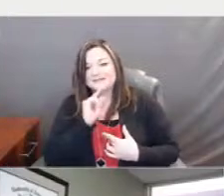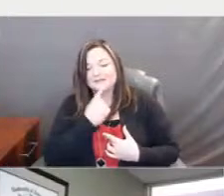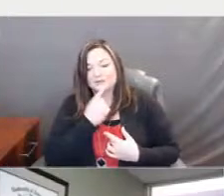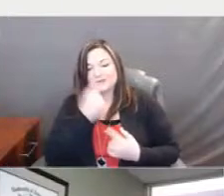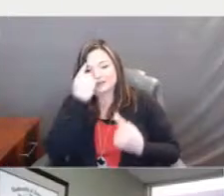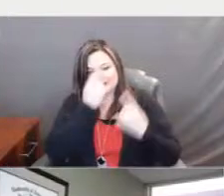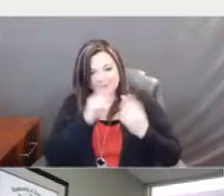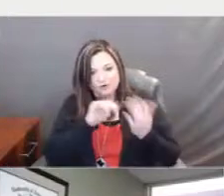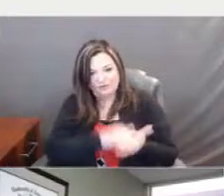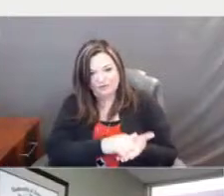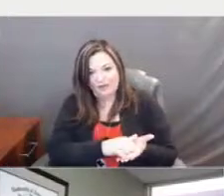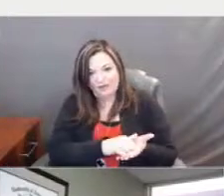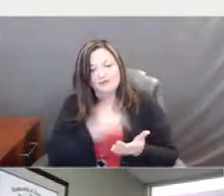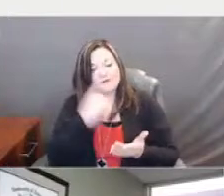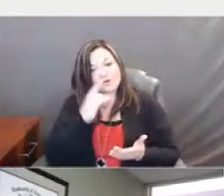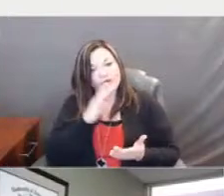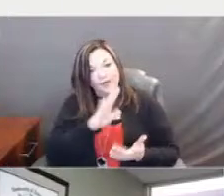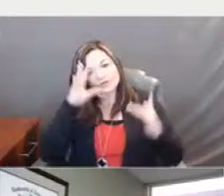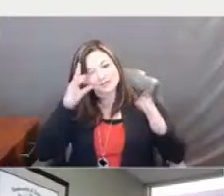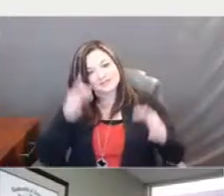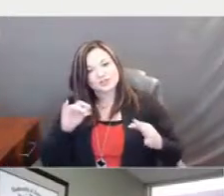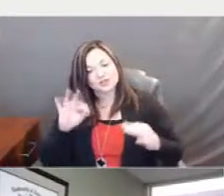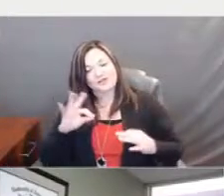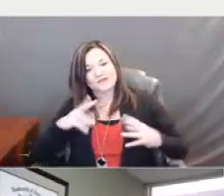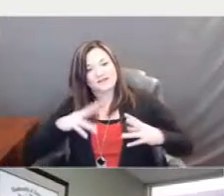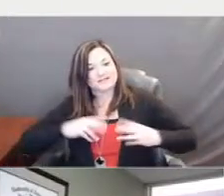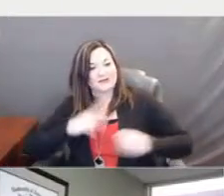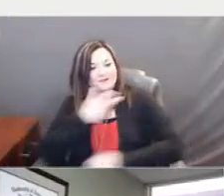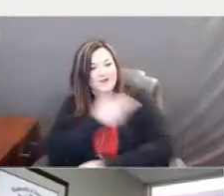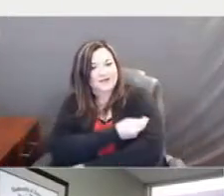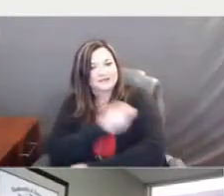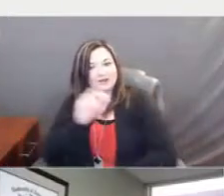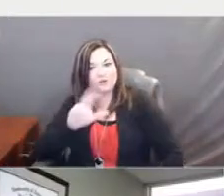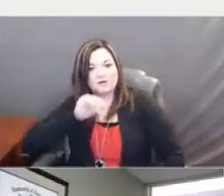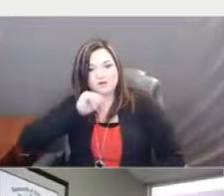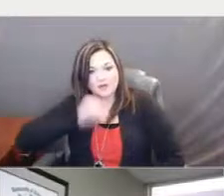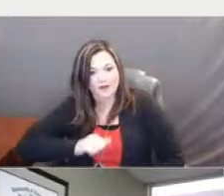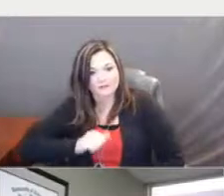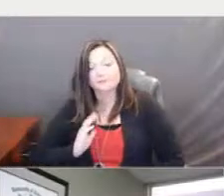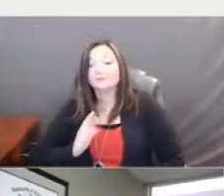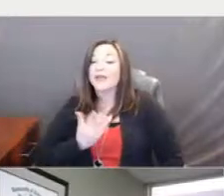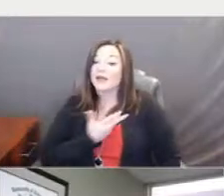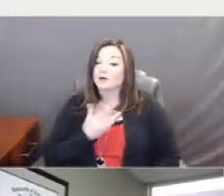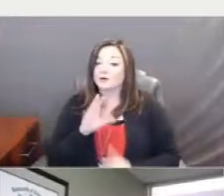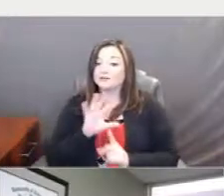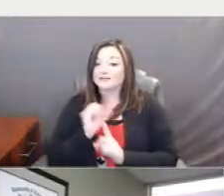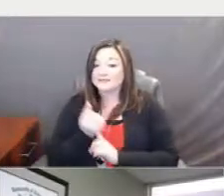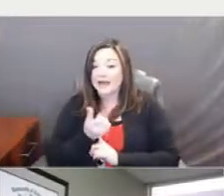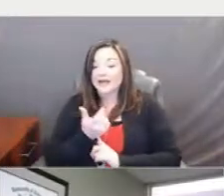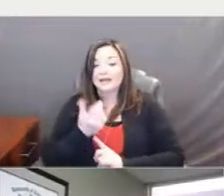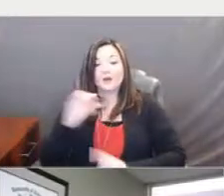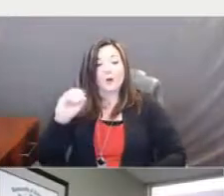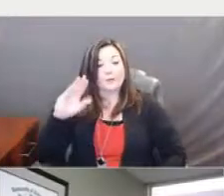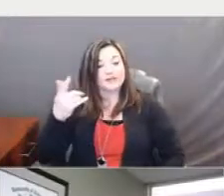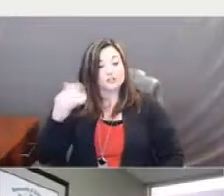decision as to whether or not they would receive the vaccine. Our societies, the American College of Obstetricians and